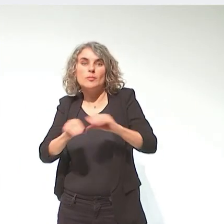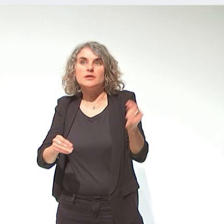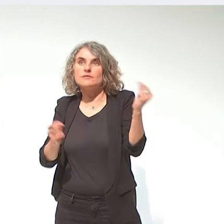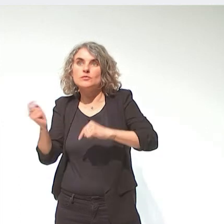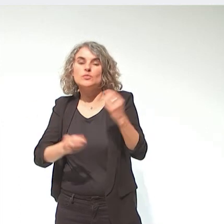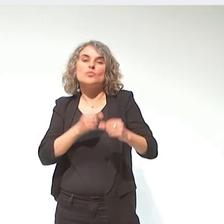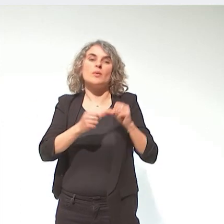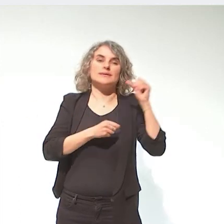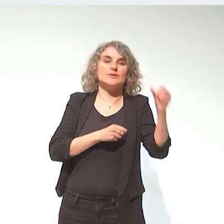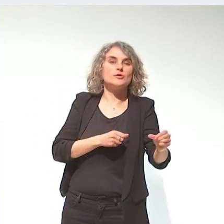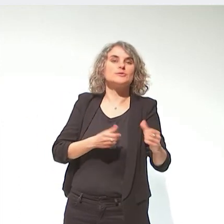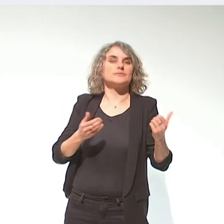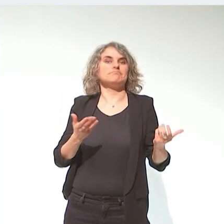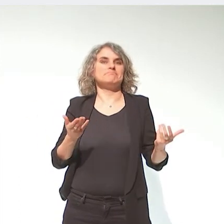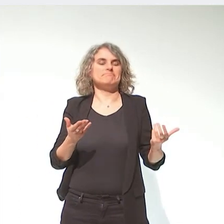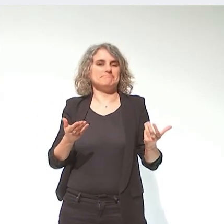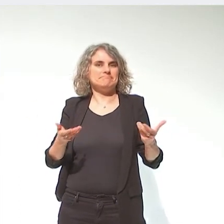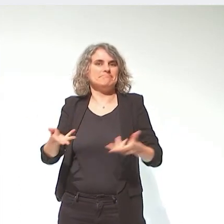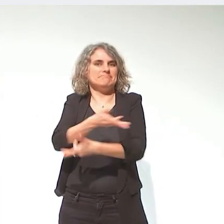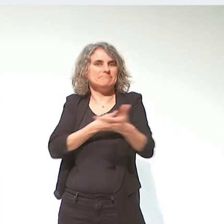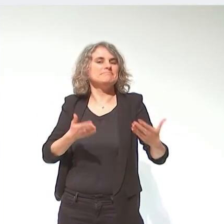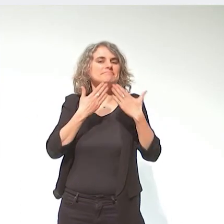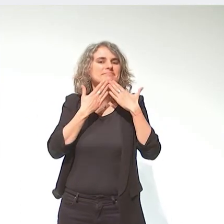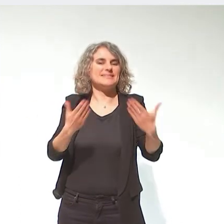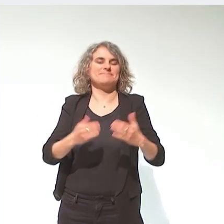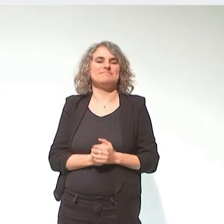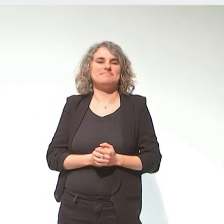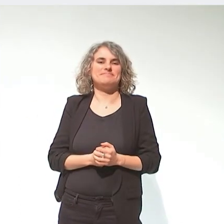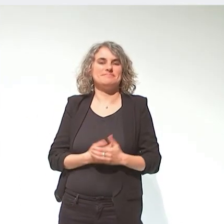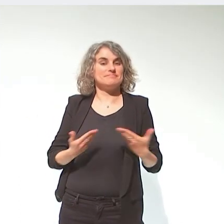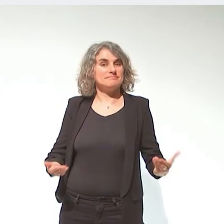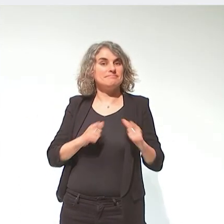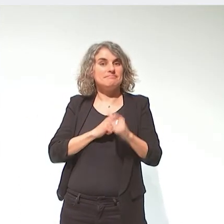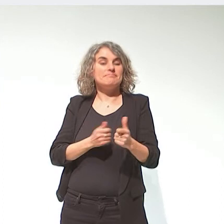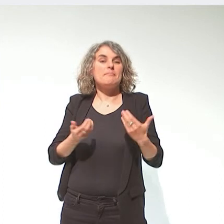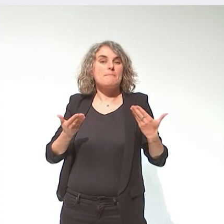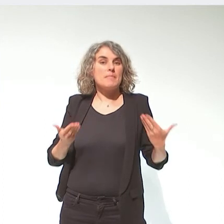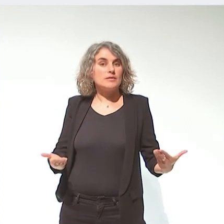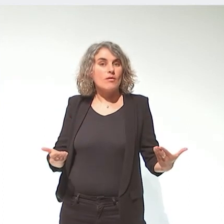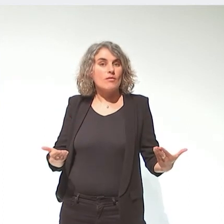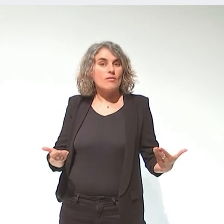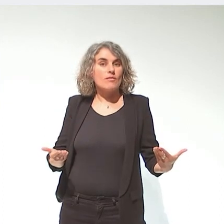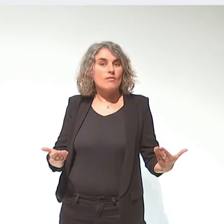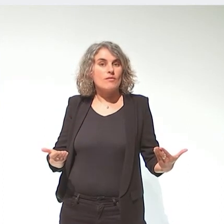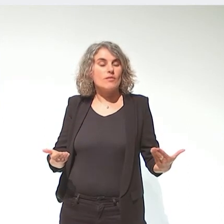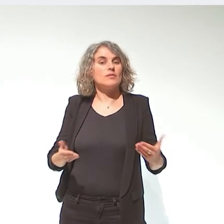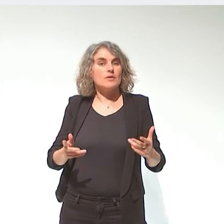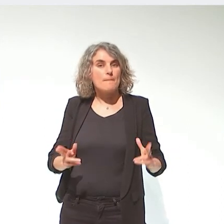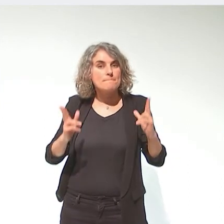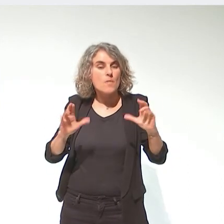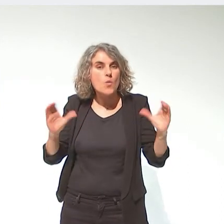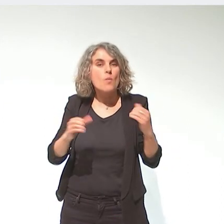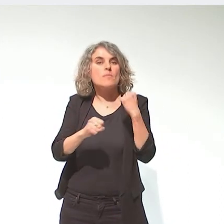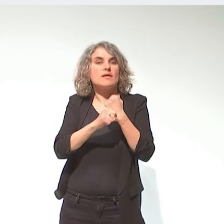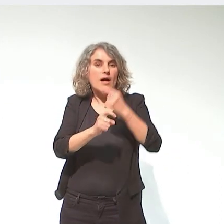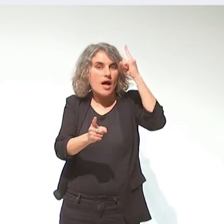the auditorium or on the rostrum for these 2 first sequences of our conference. We now